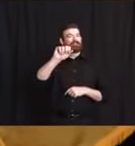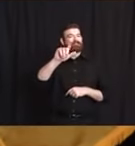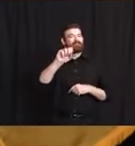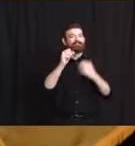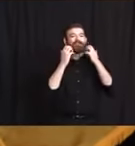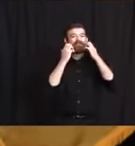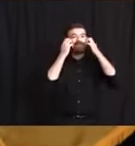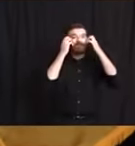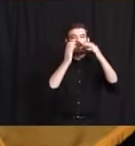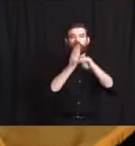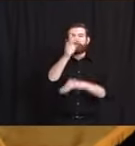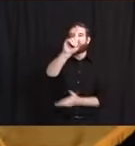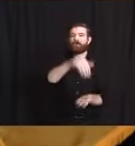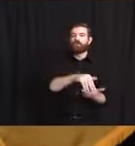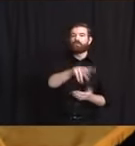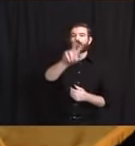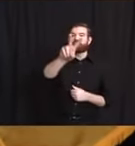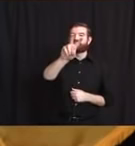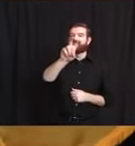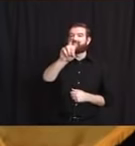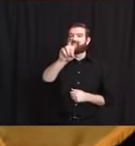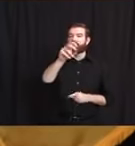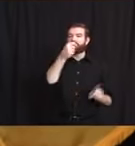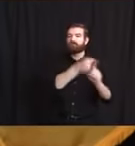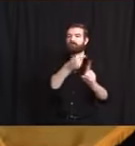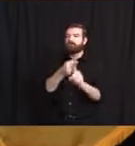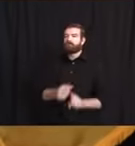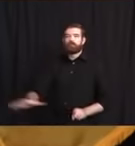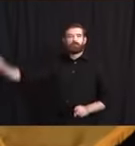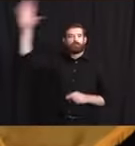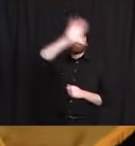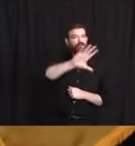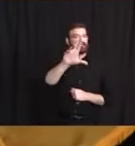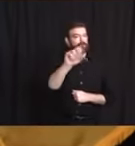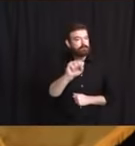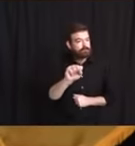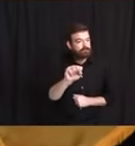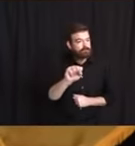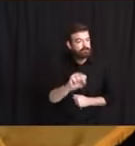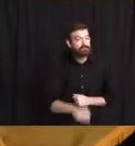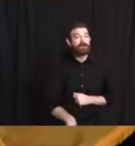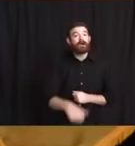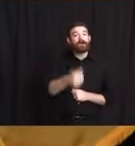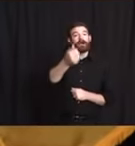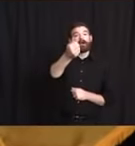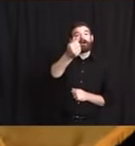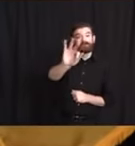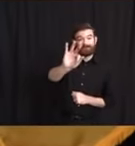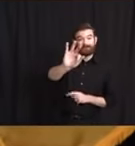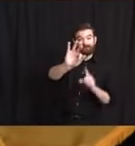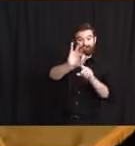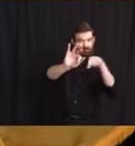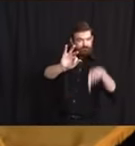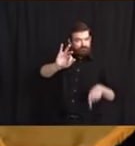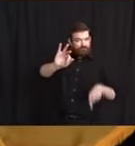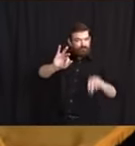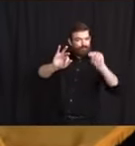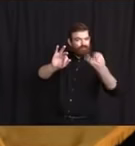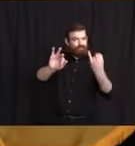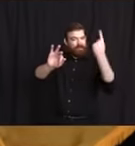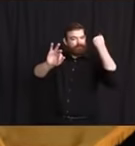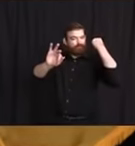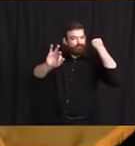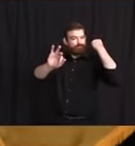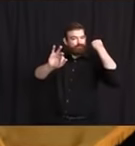states. There were 19 confirmed cases of measles in New Jersey. So I want to urge